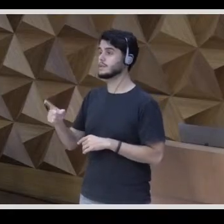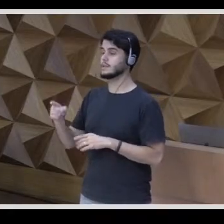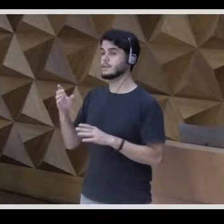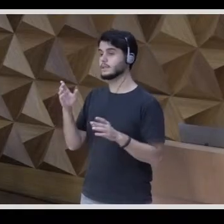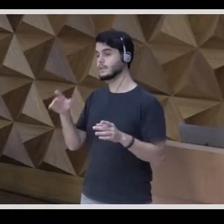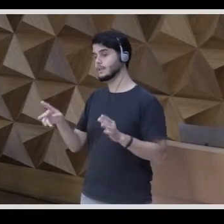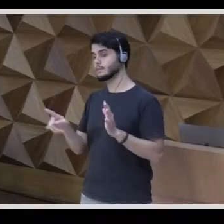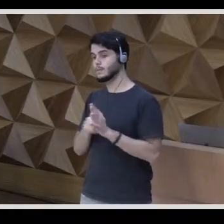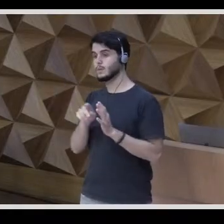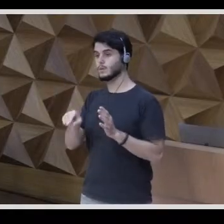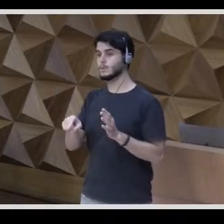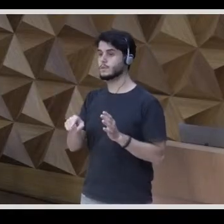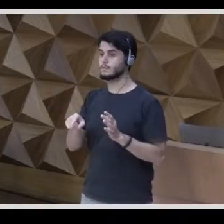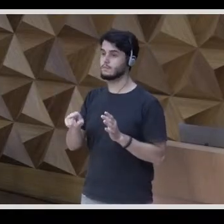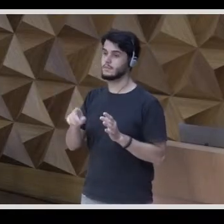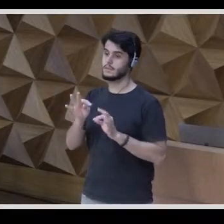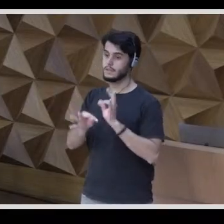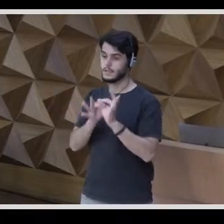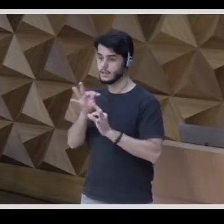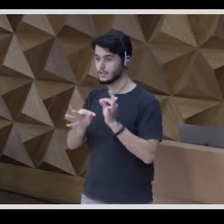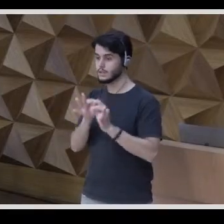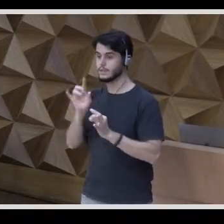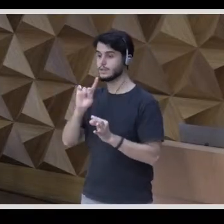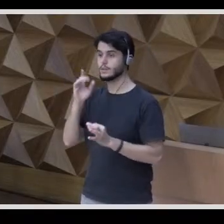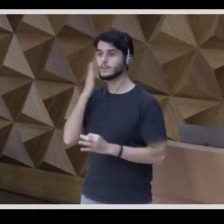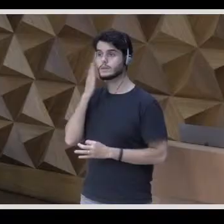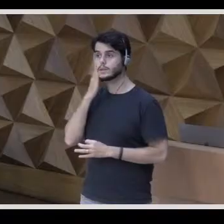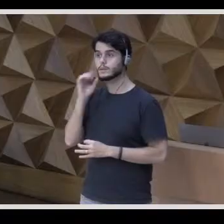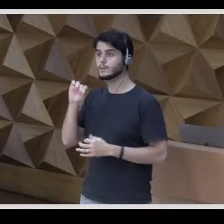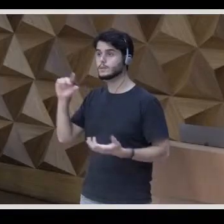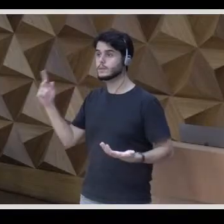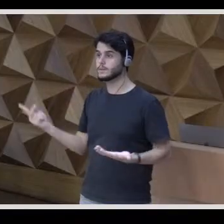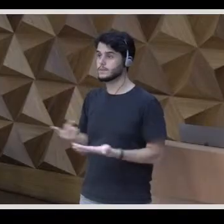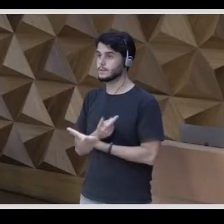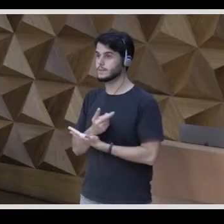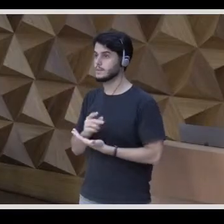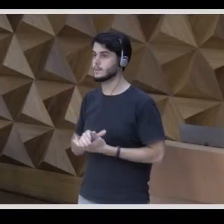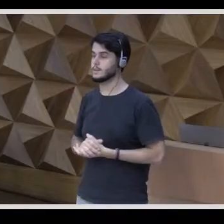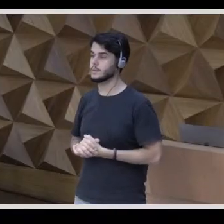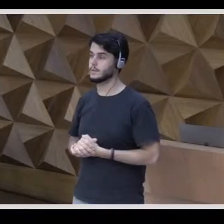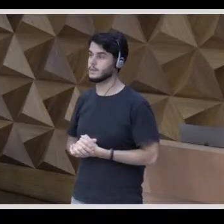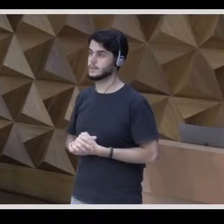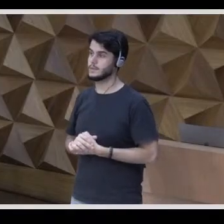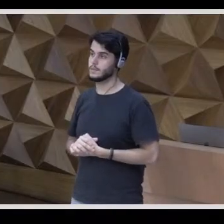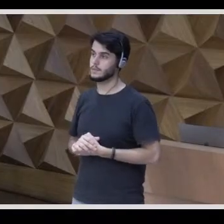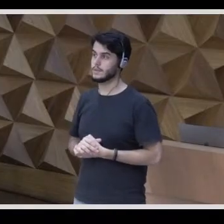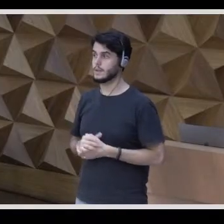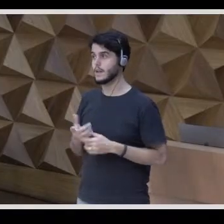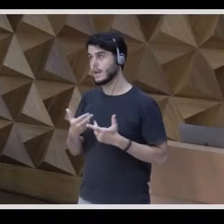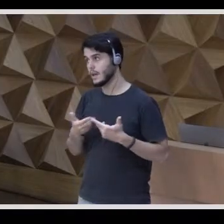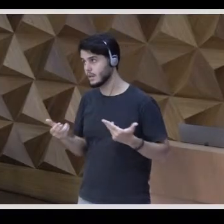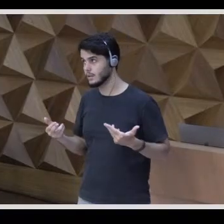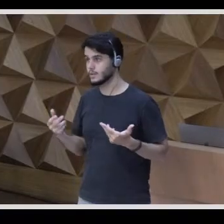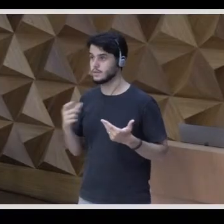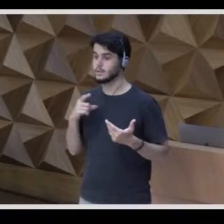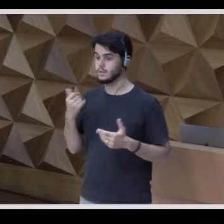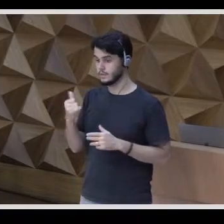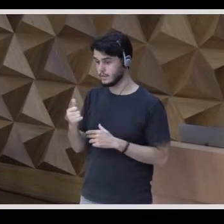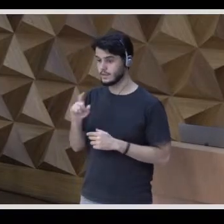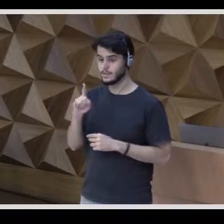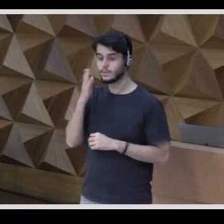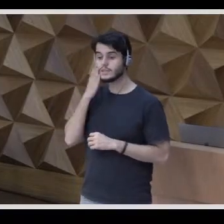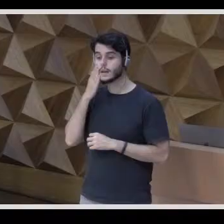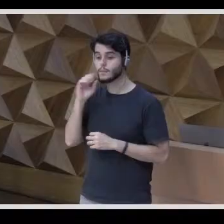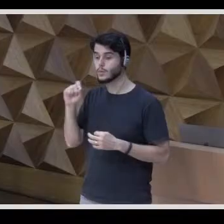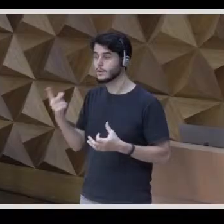don't even know what it is. And I think that brings me to the question, so how much of an education about technology do